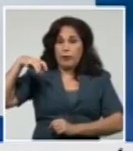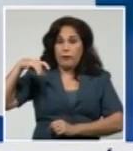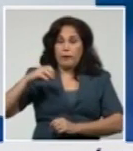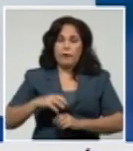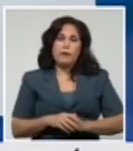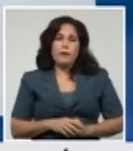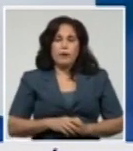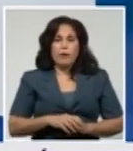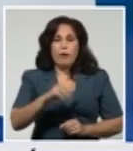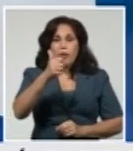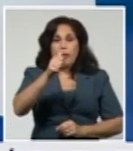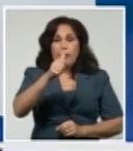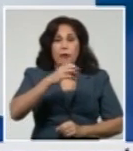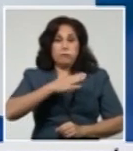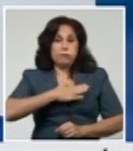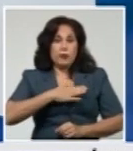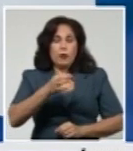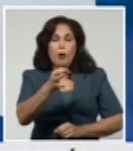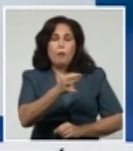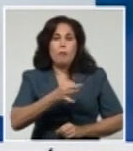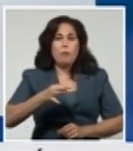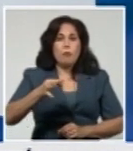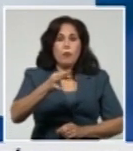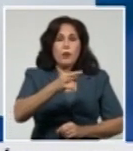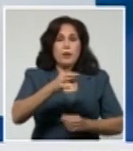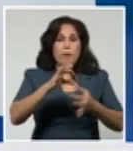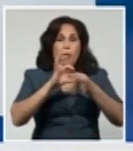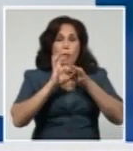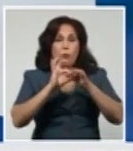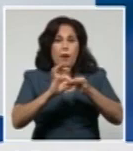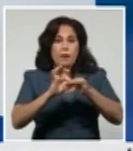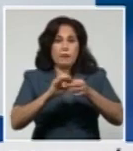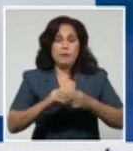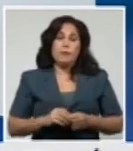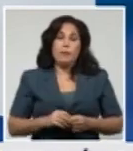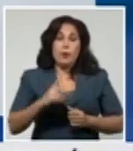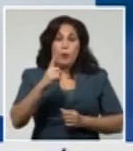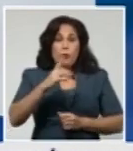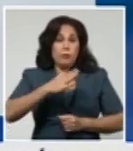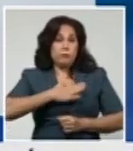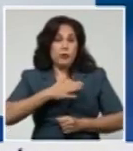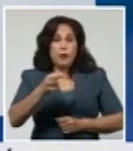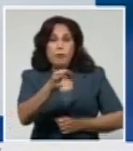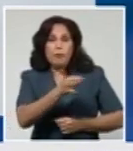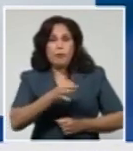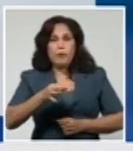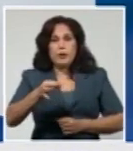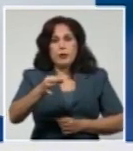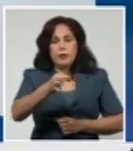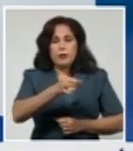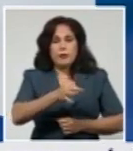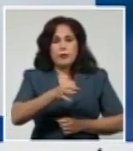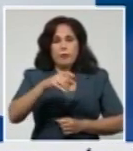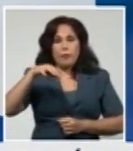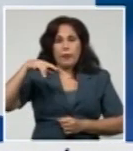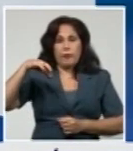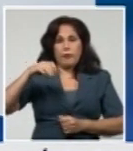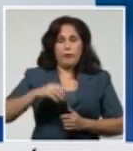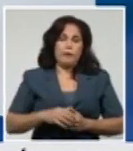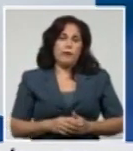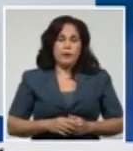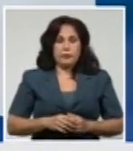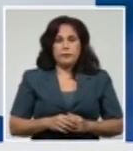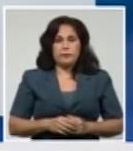Regla 3, Cotorro 2, Centro Habana 1, and 1 case to La Lisa.